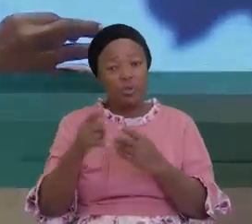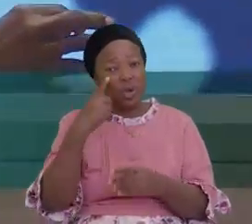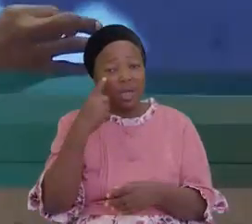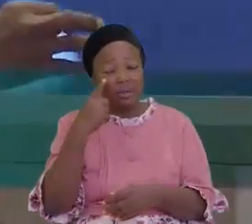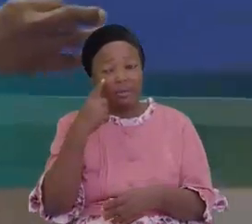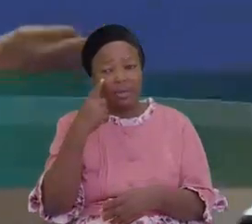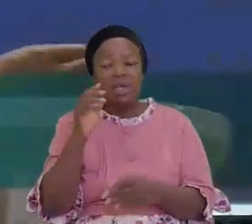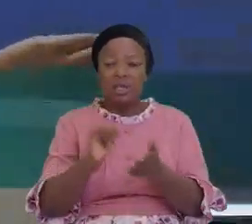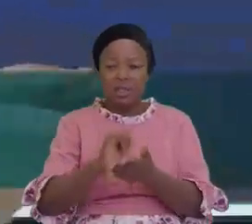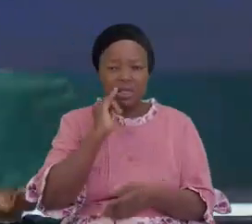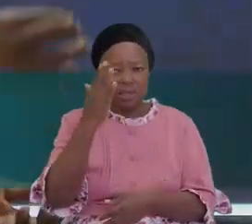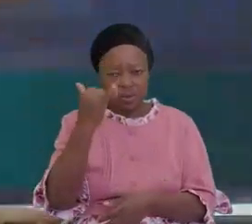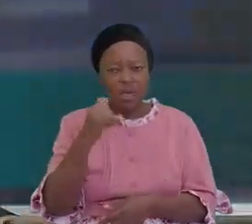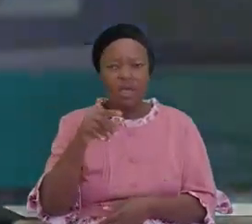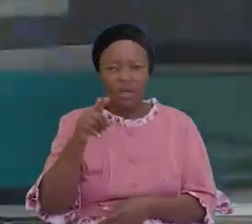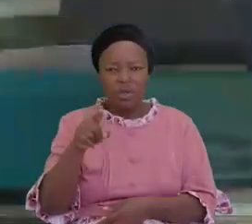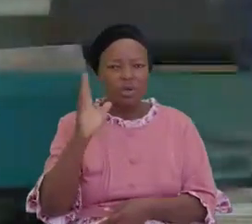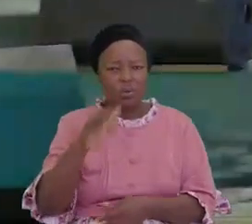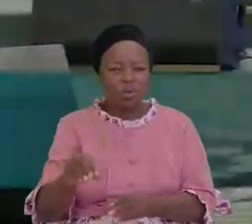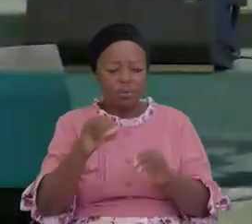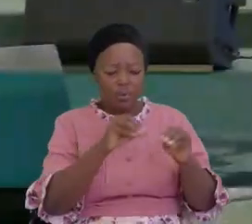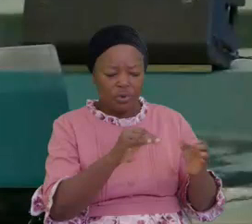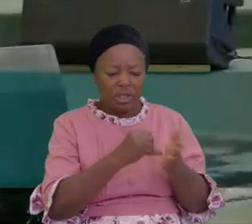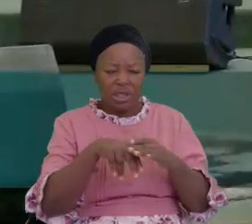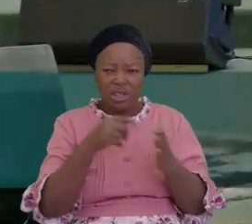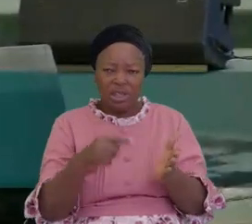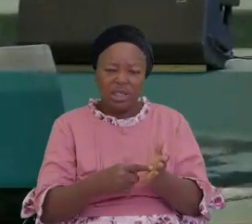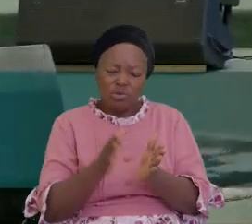That's why you will put it in this small bottle.